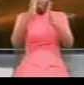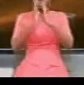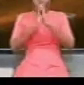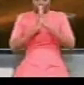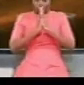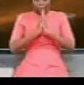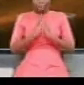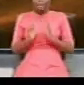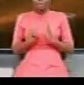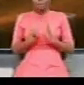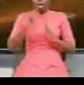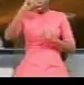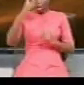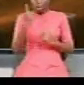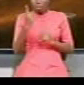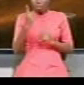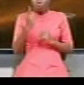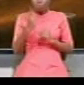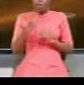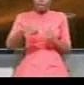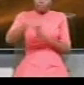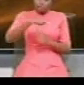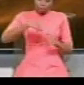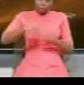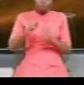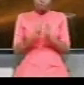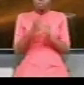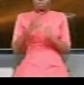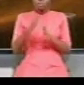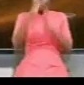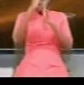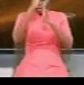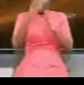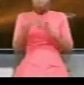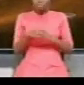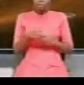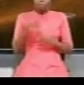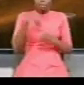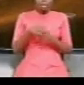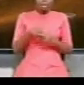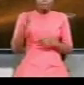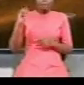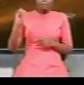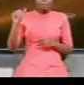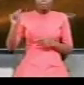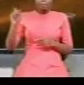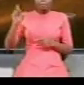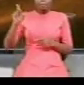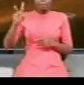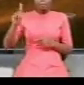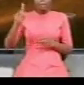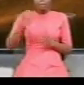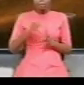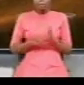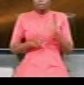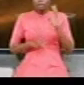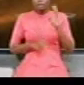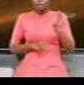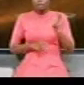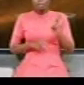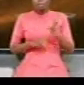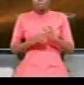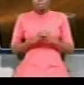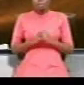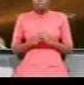praying, alone communion with the Father. In Mark chapter 6, Mark